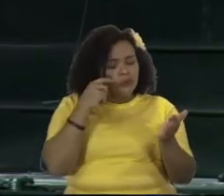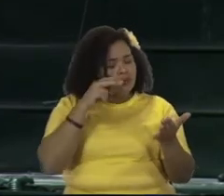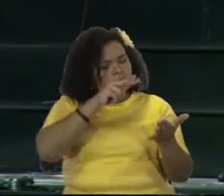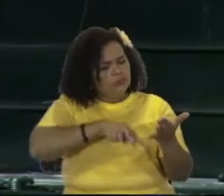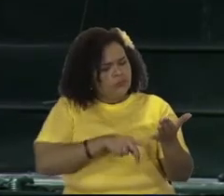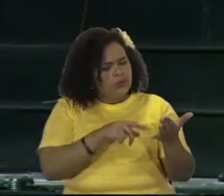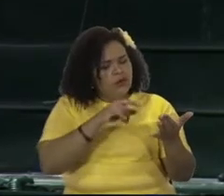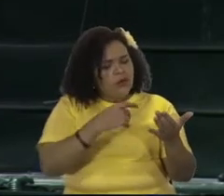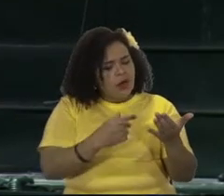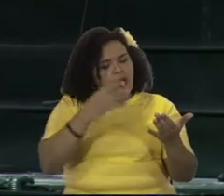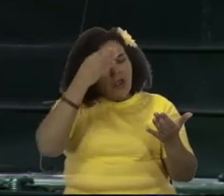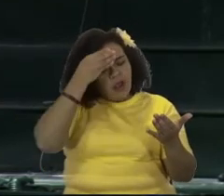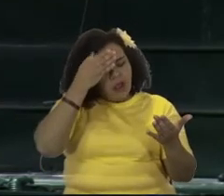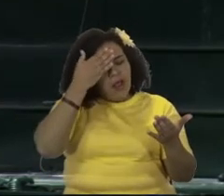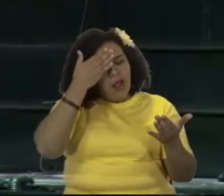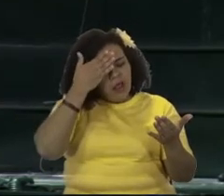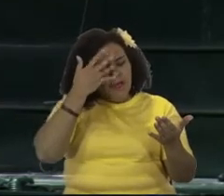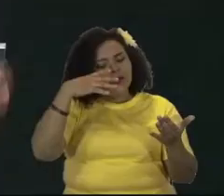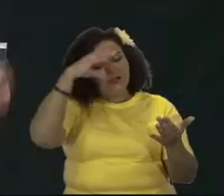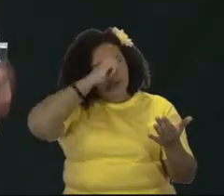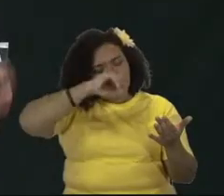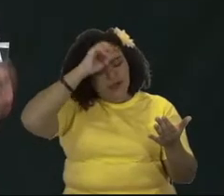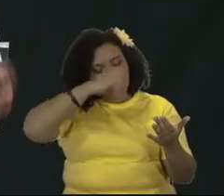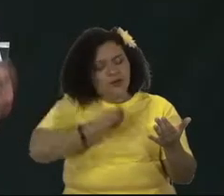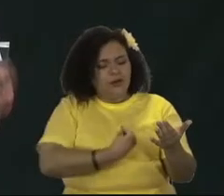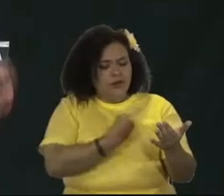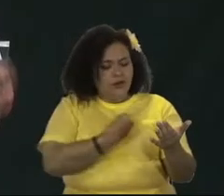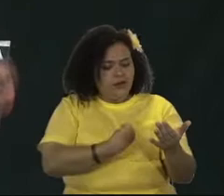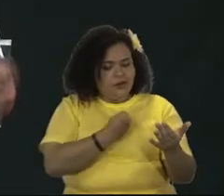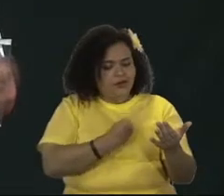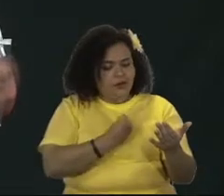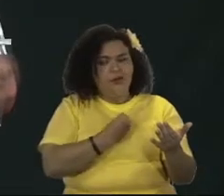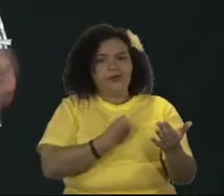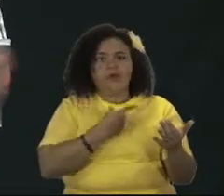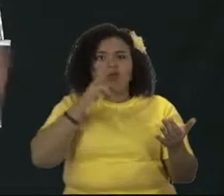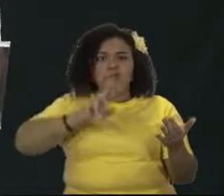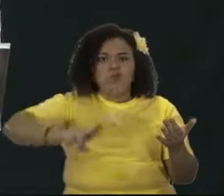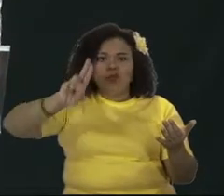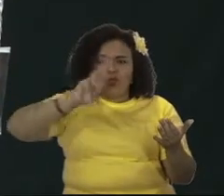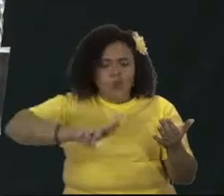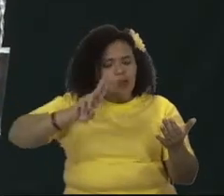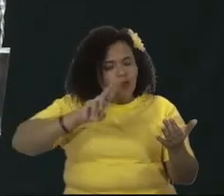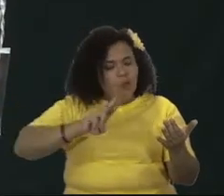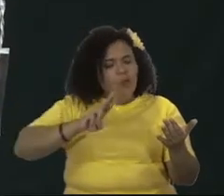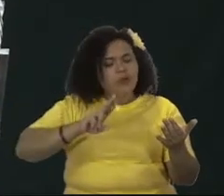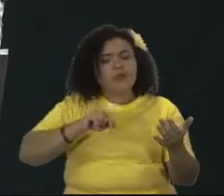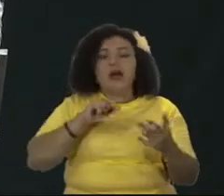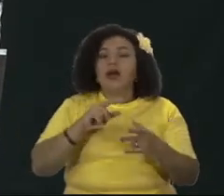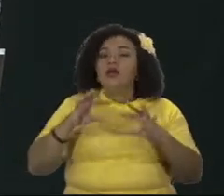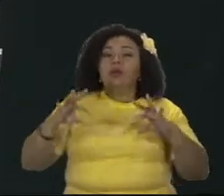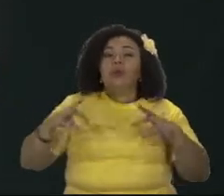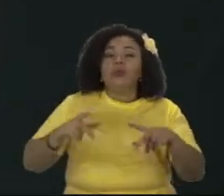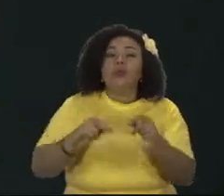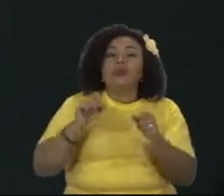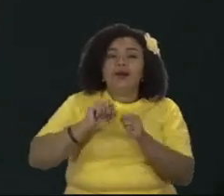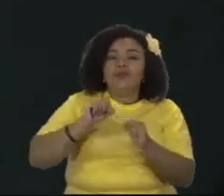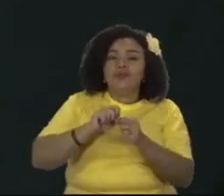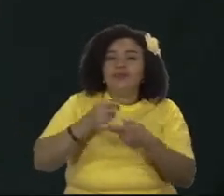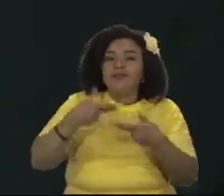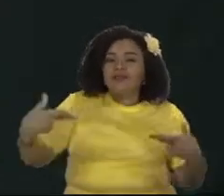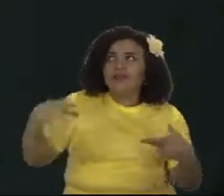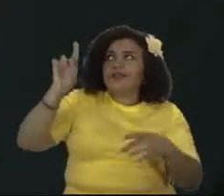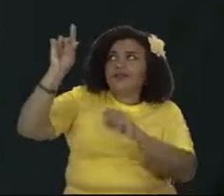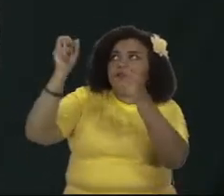And everything you do, as the message of the last week, you're going to prosper. That's why this